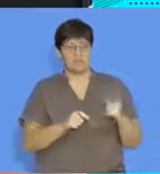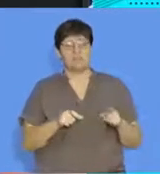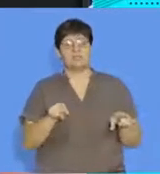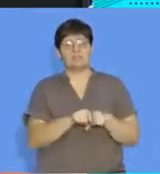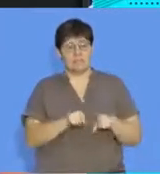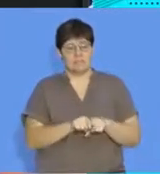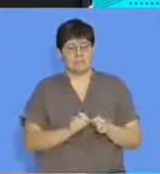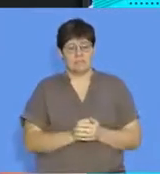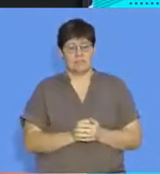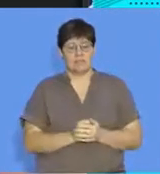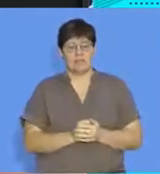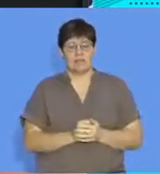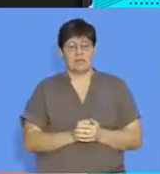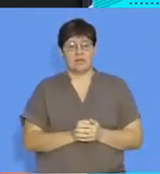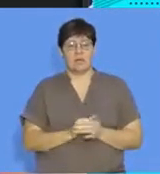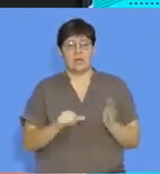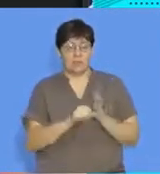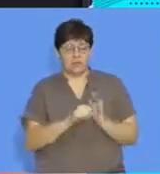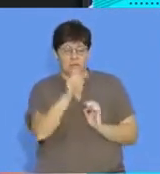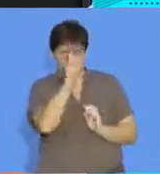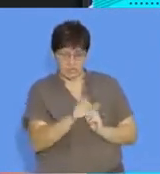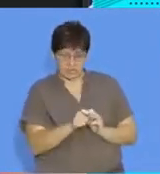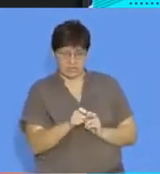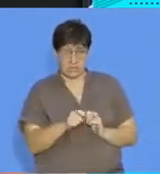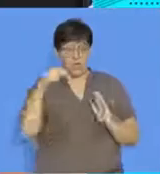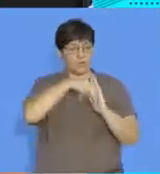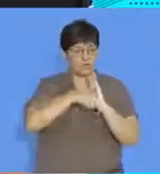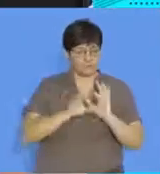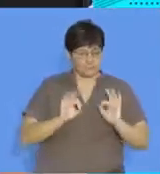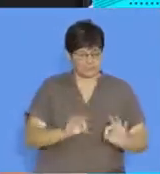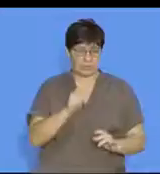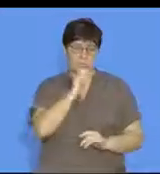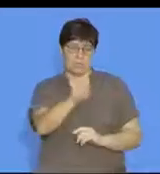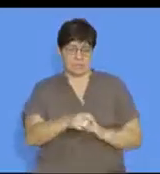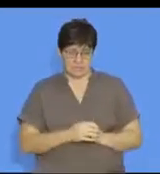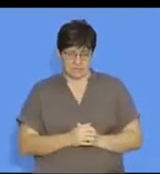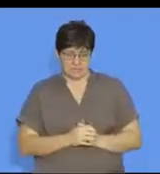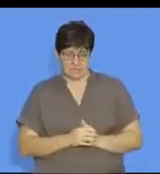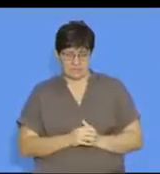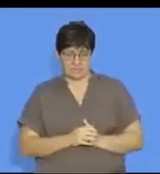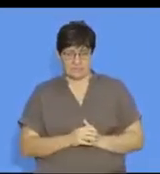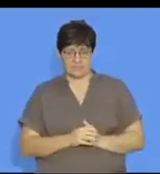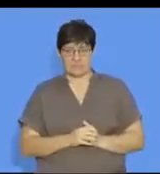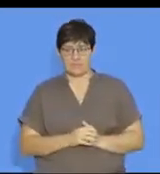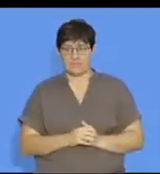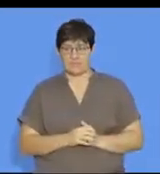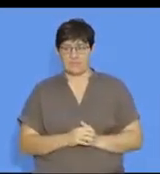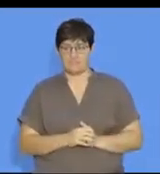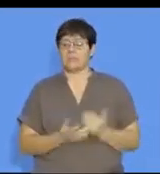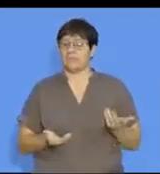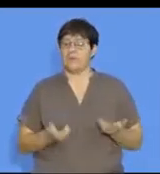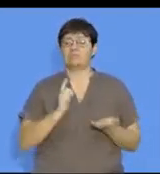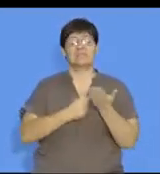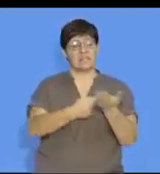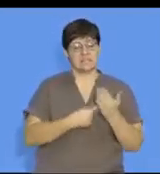and also you need to use these keywords in the correct context. Right. So some of the terms I've indicated. We're going